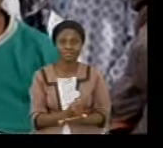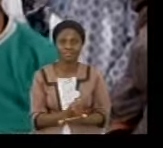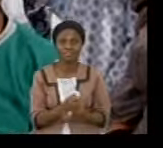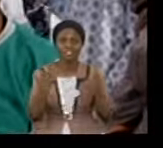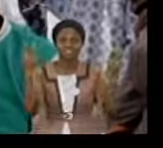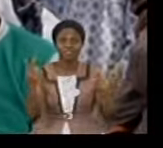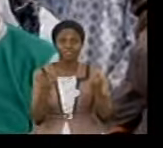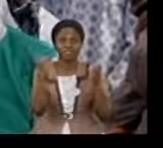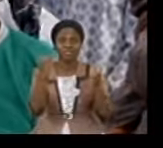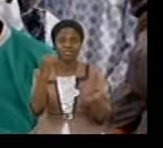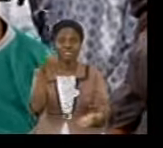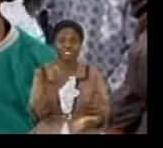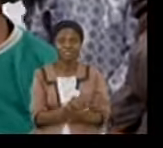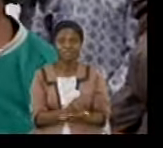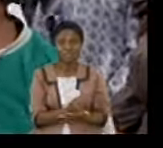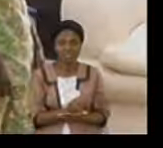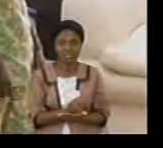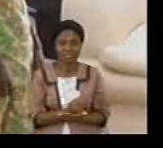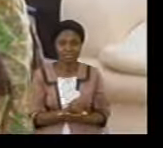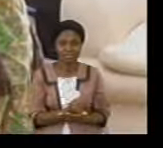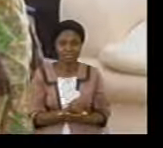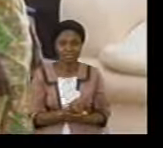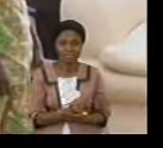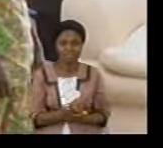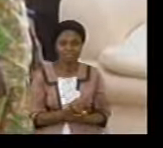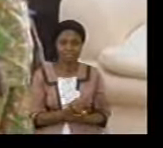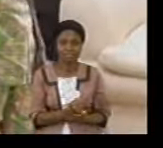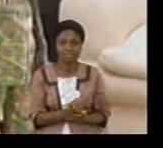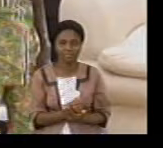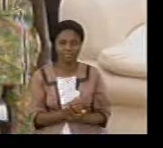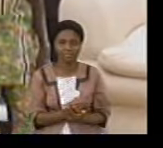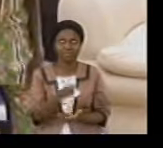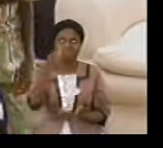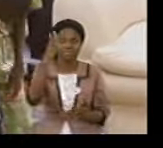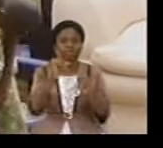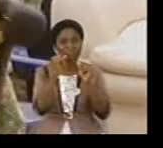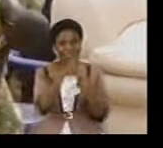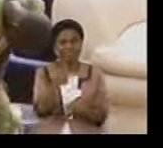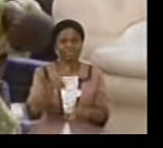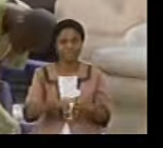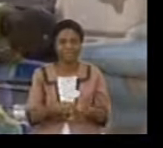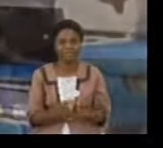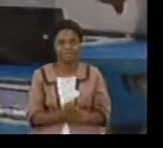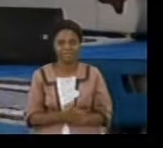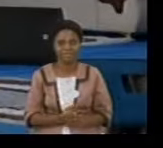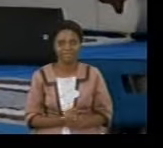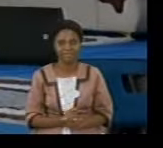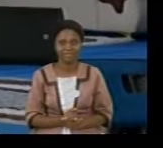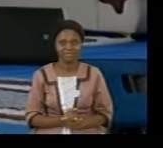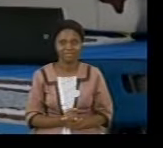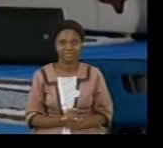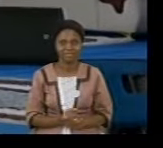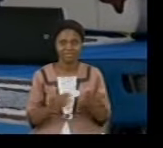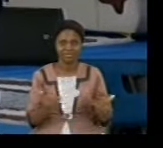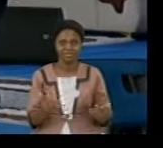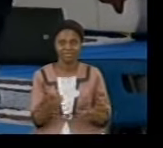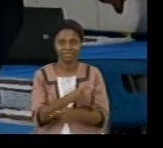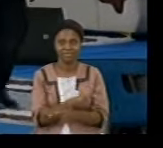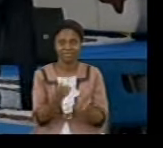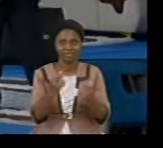Victorious, amen. God bless you. You can sit down. Again, we're coming to